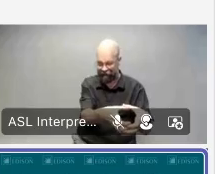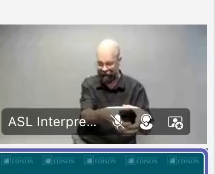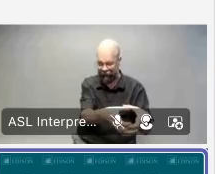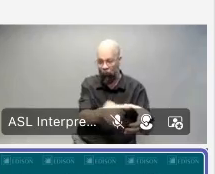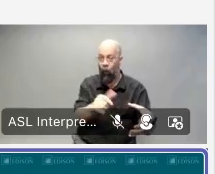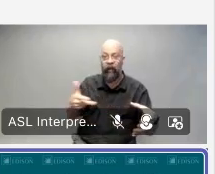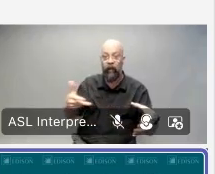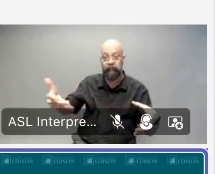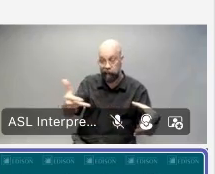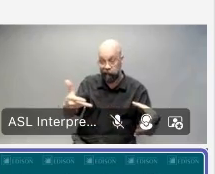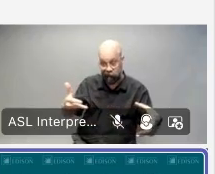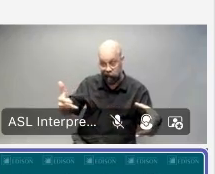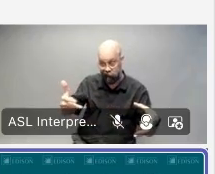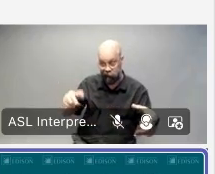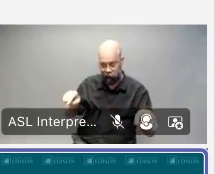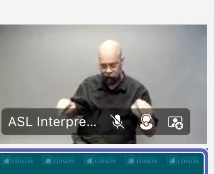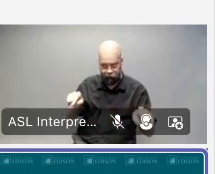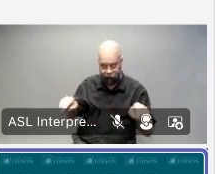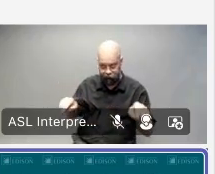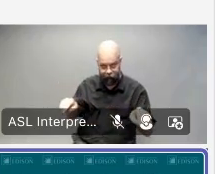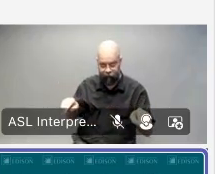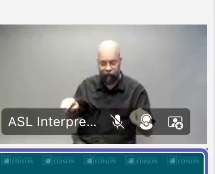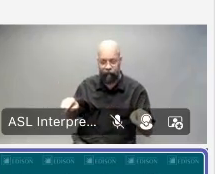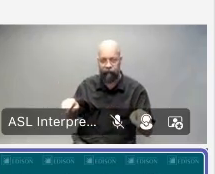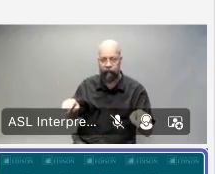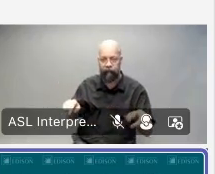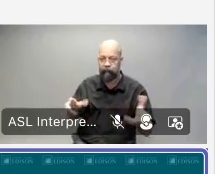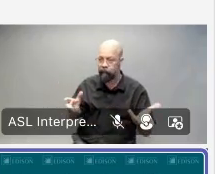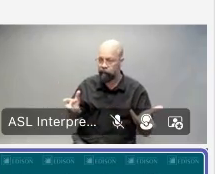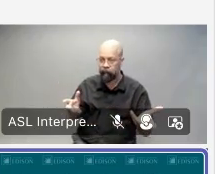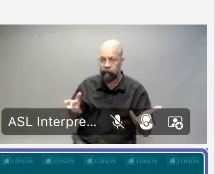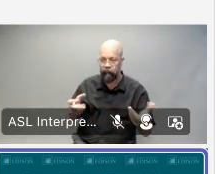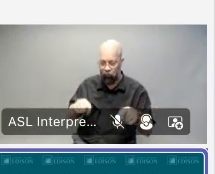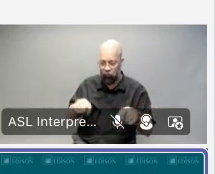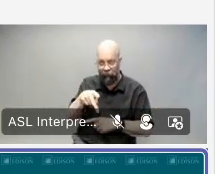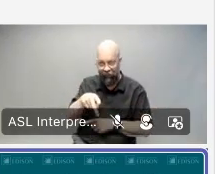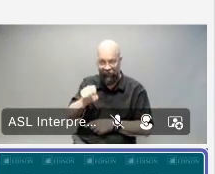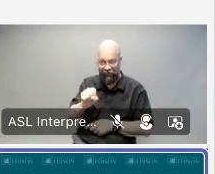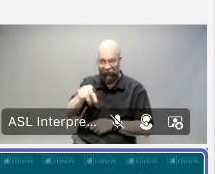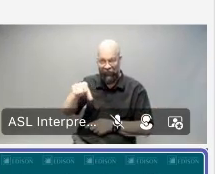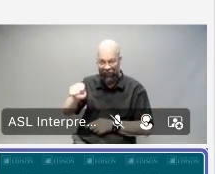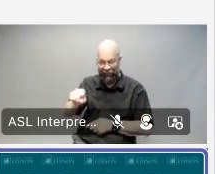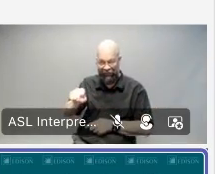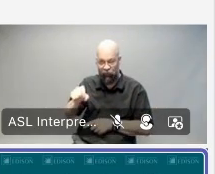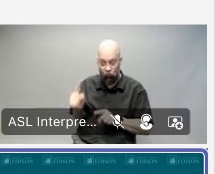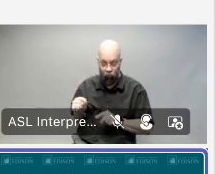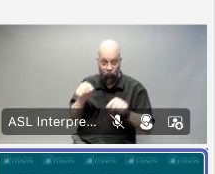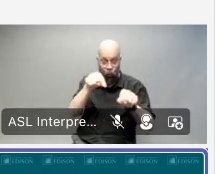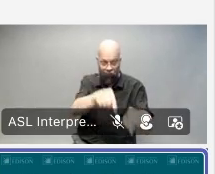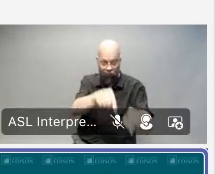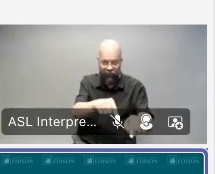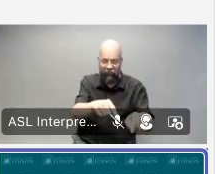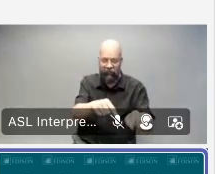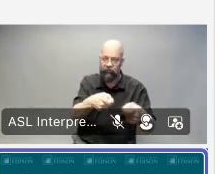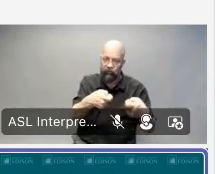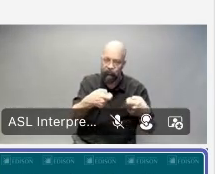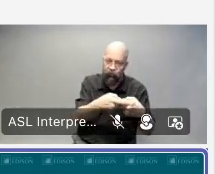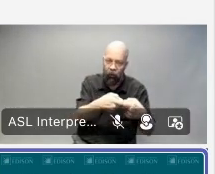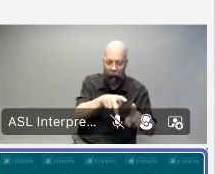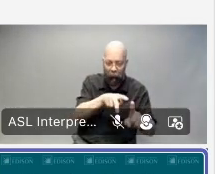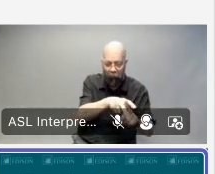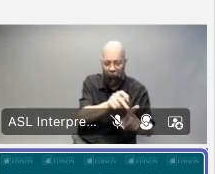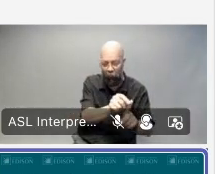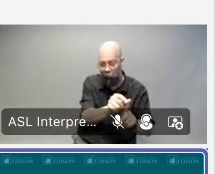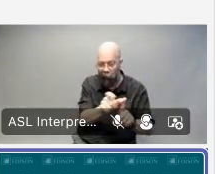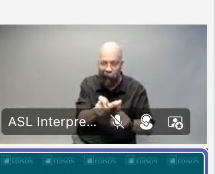vehicles, in PSPS, if customers can go to those locations to charge their devices as well, if they don't